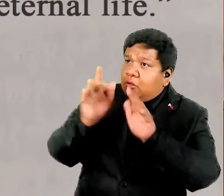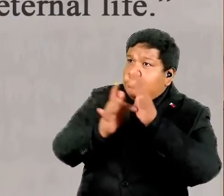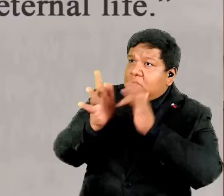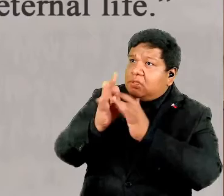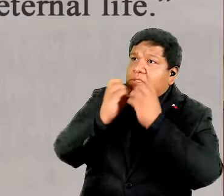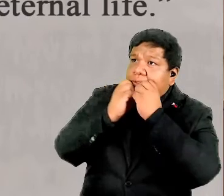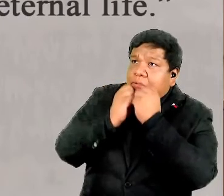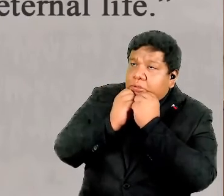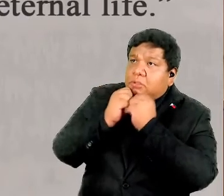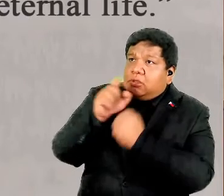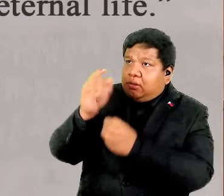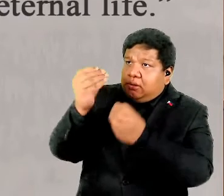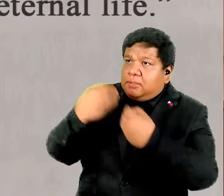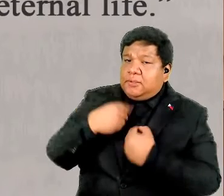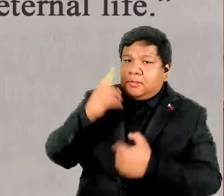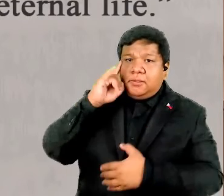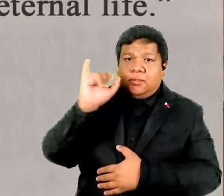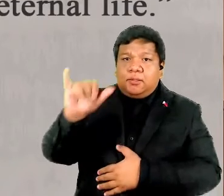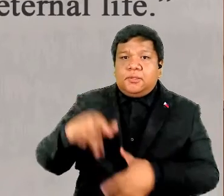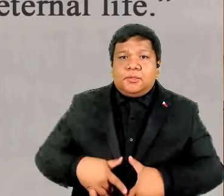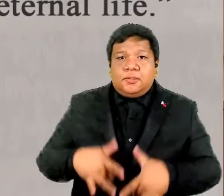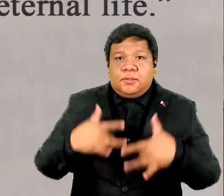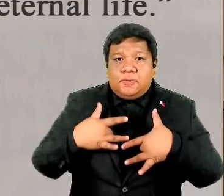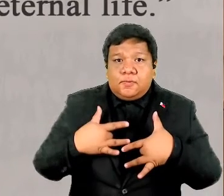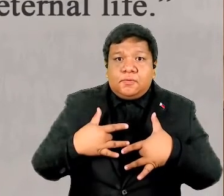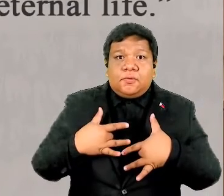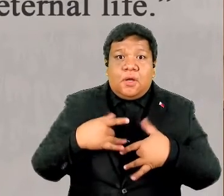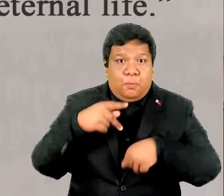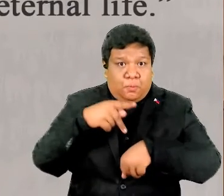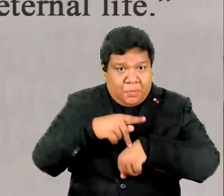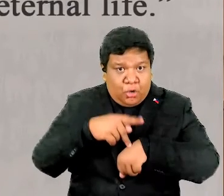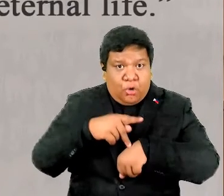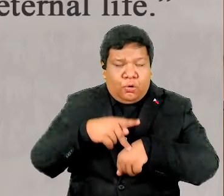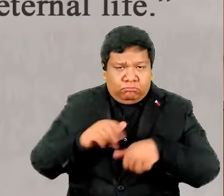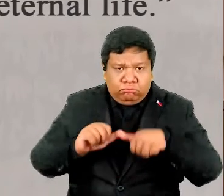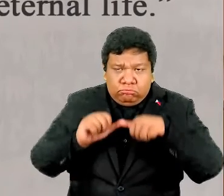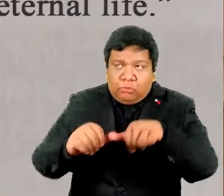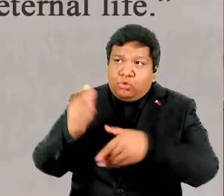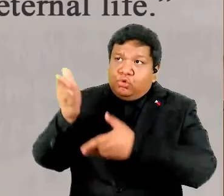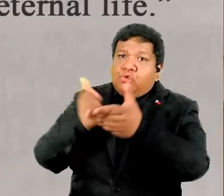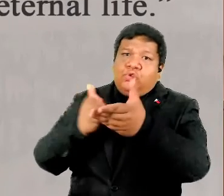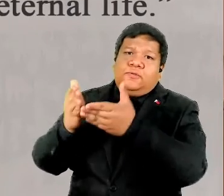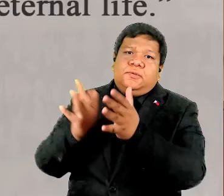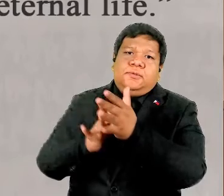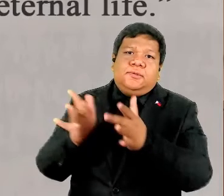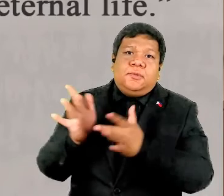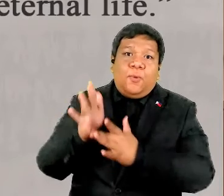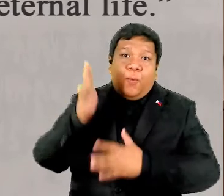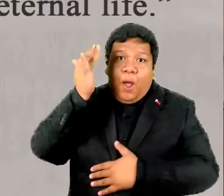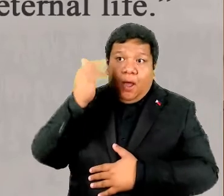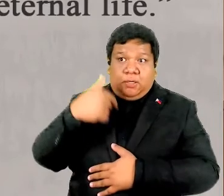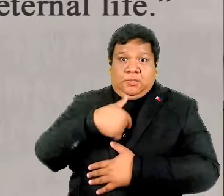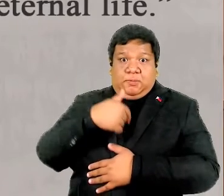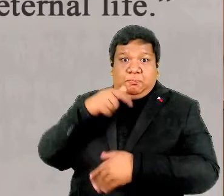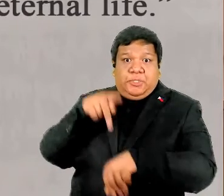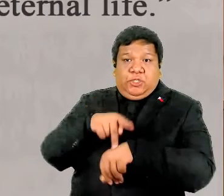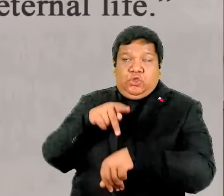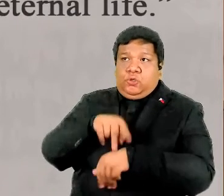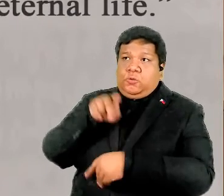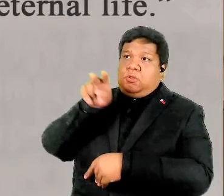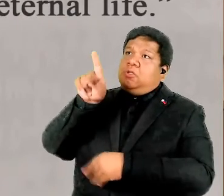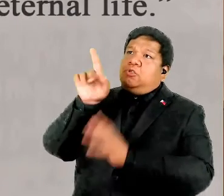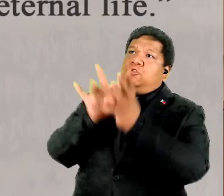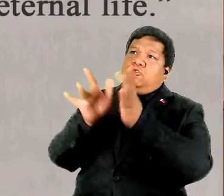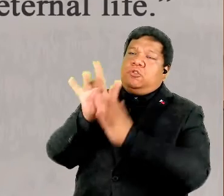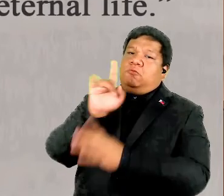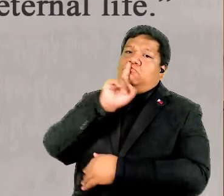the only one who can provide eternal life. In short, Peter continued to serve Jesus because to him,